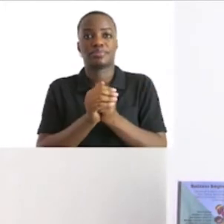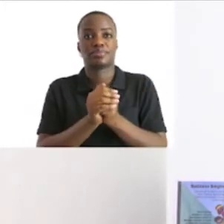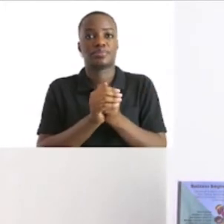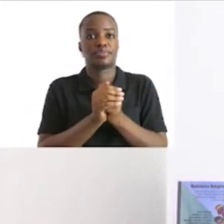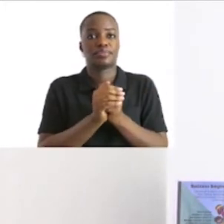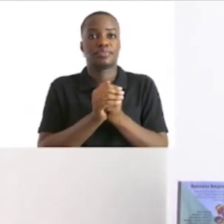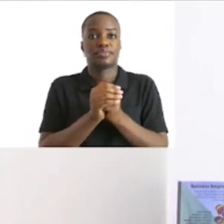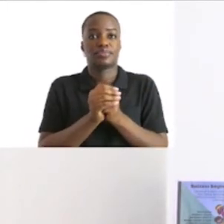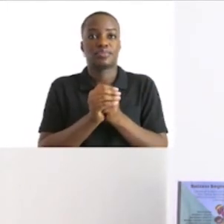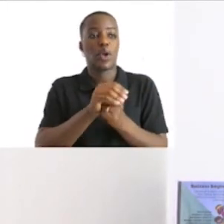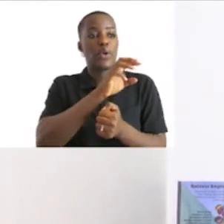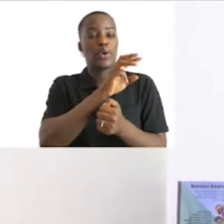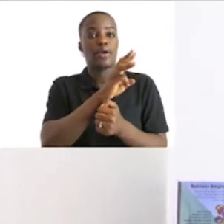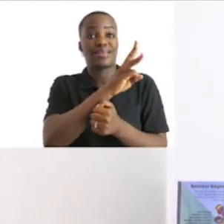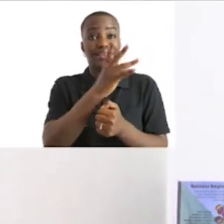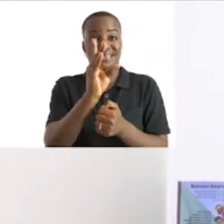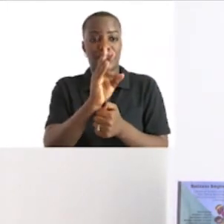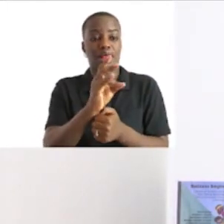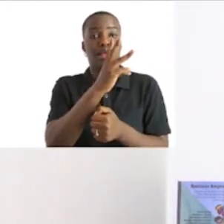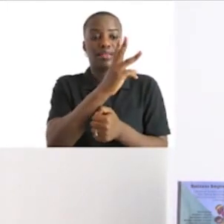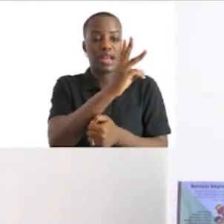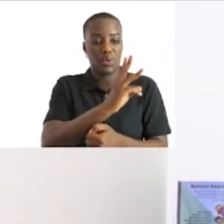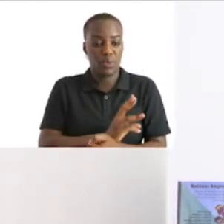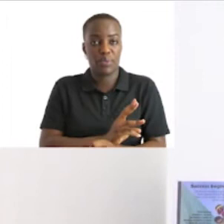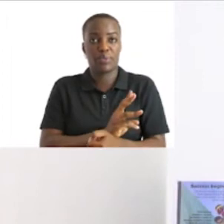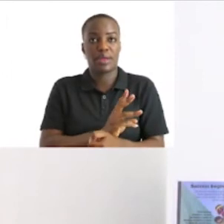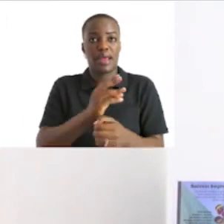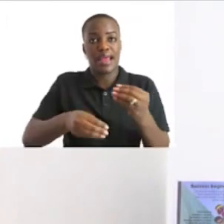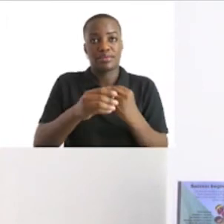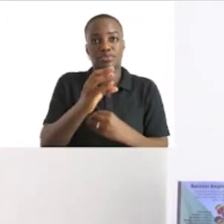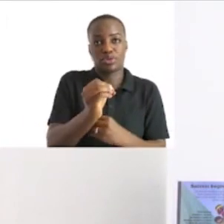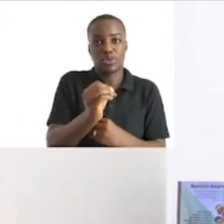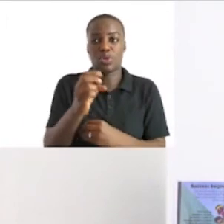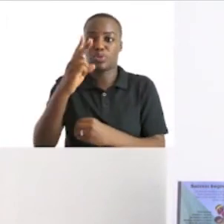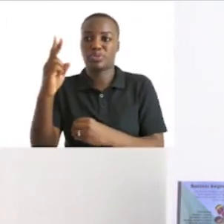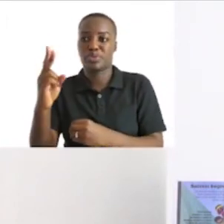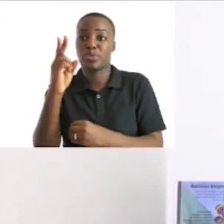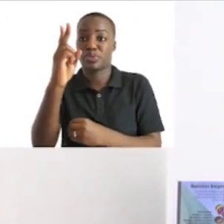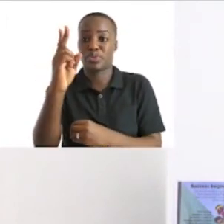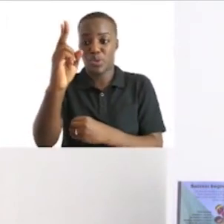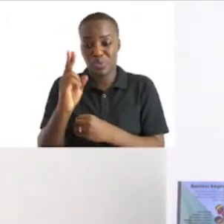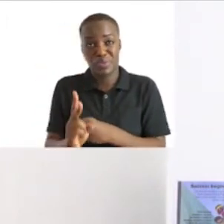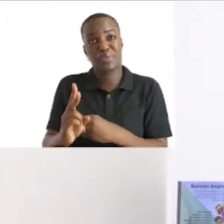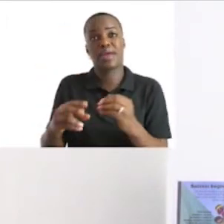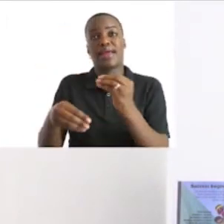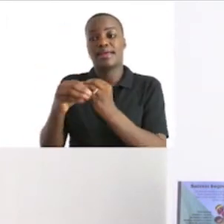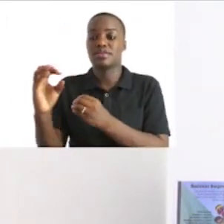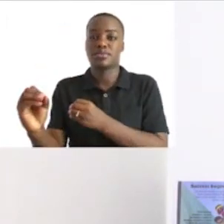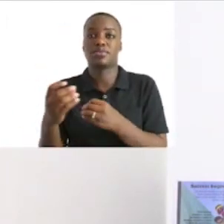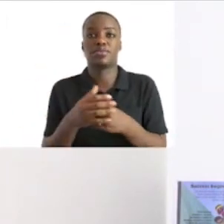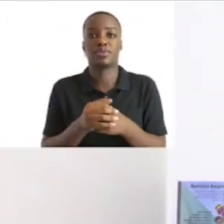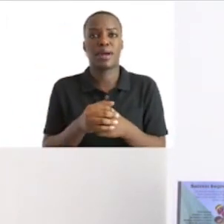and added zeros to them. But we still need to put the units.